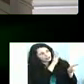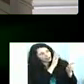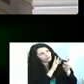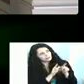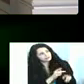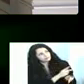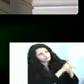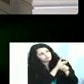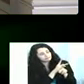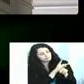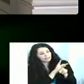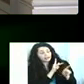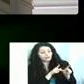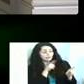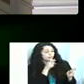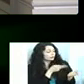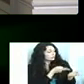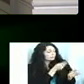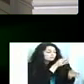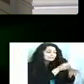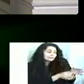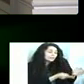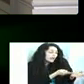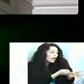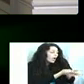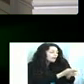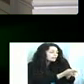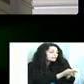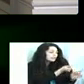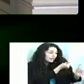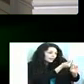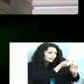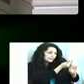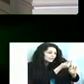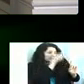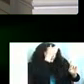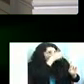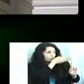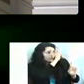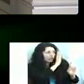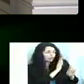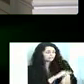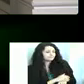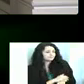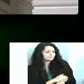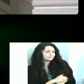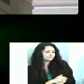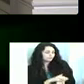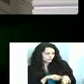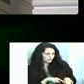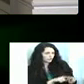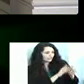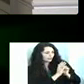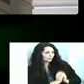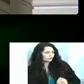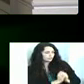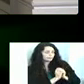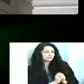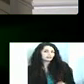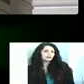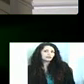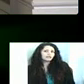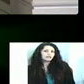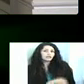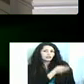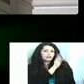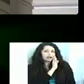who are simply honest, simply and honestly themselves before God in their worship. God